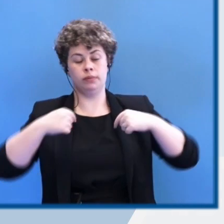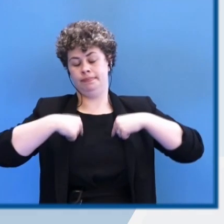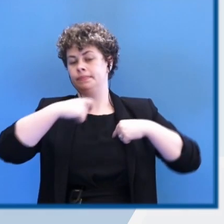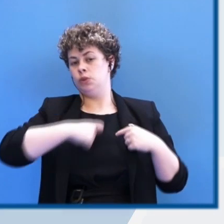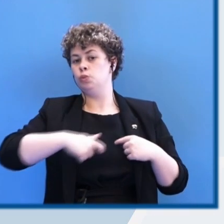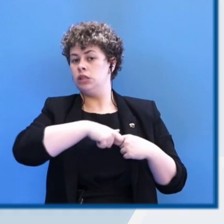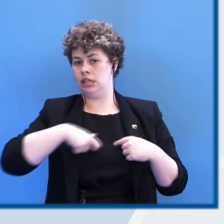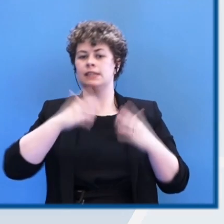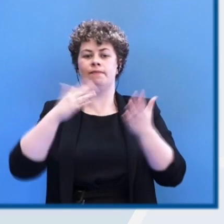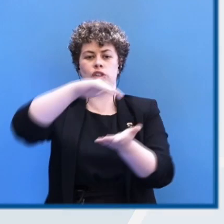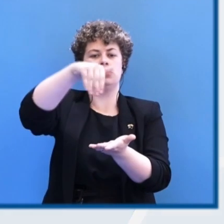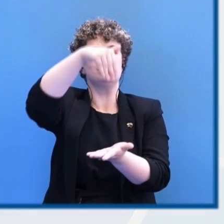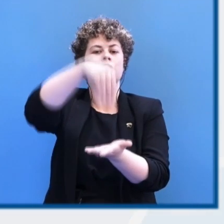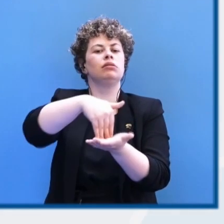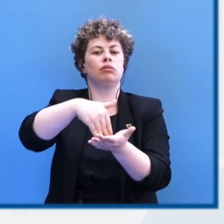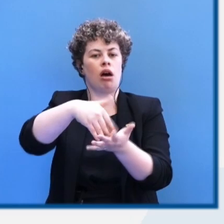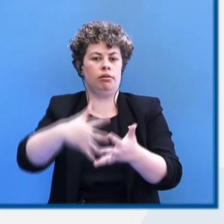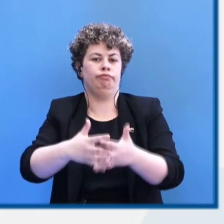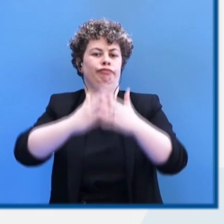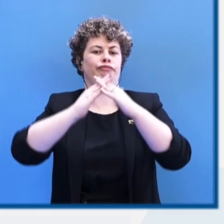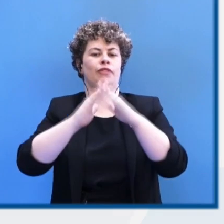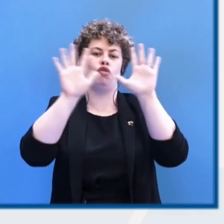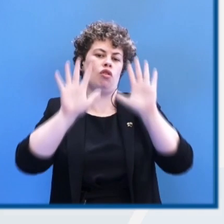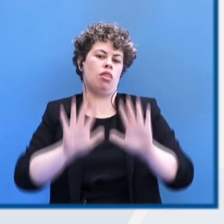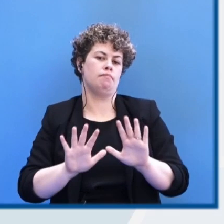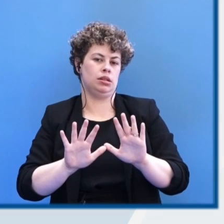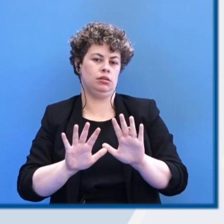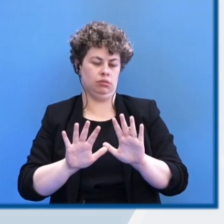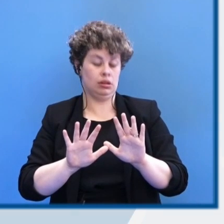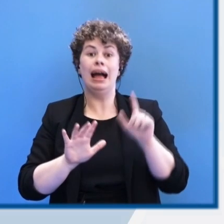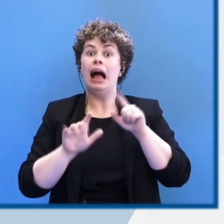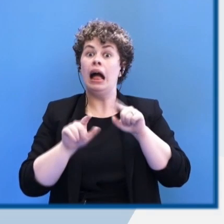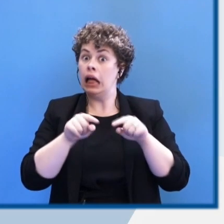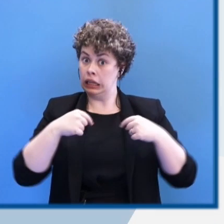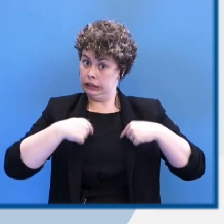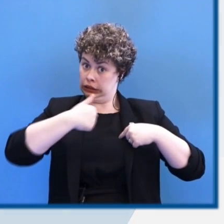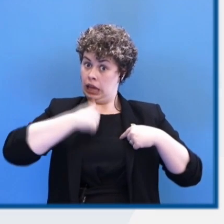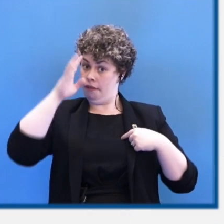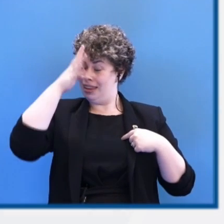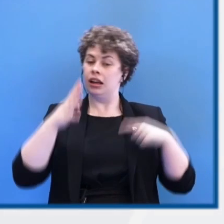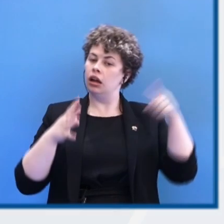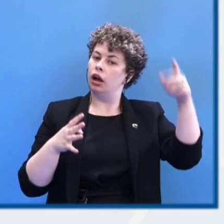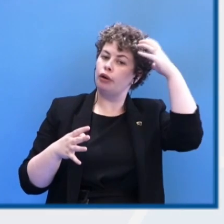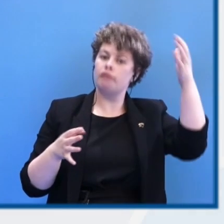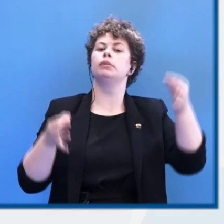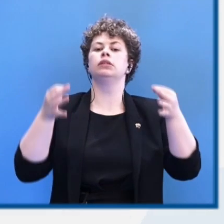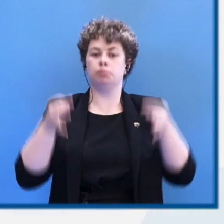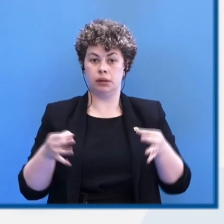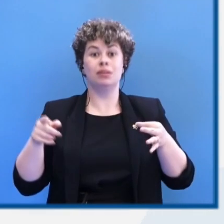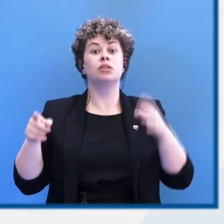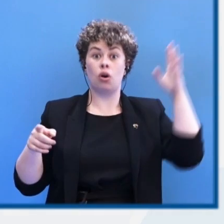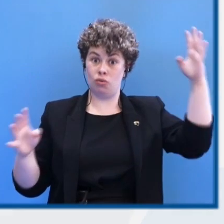Services. This center is also based on a government decision. The participants represent